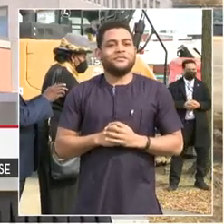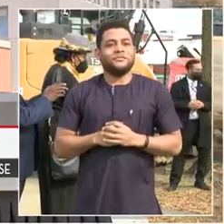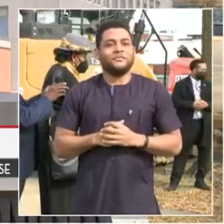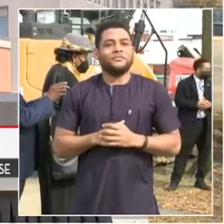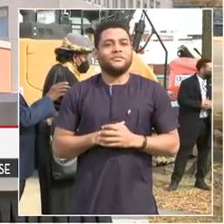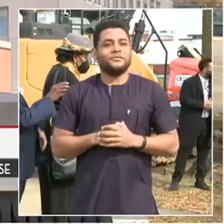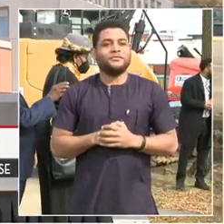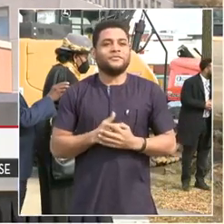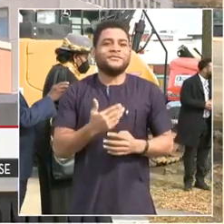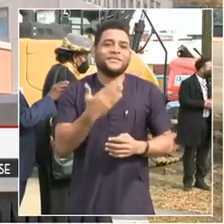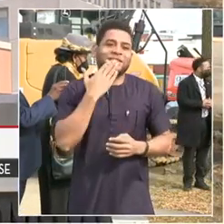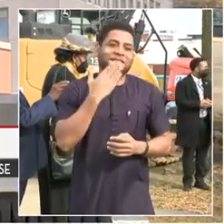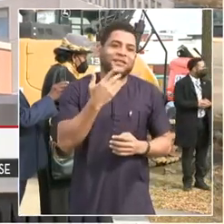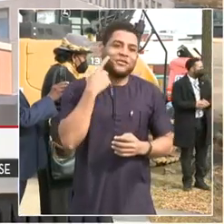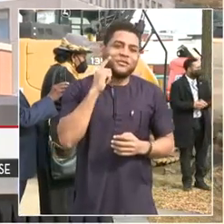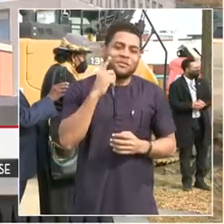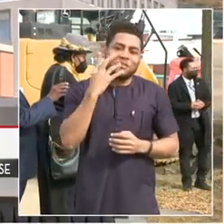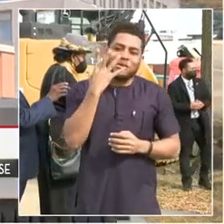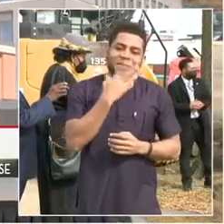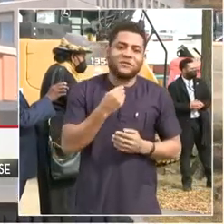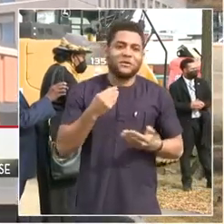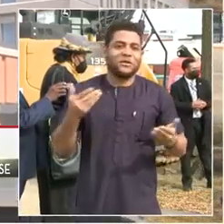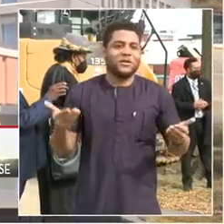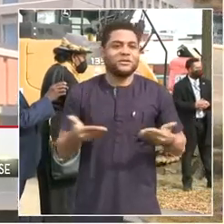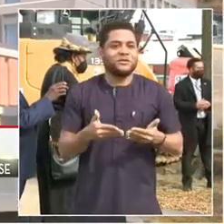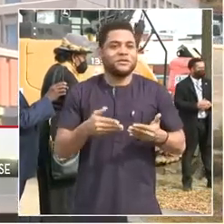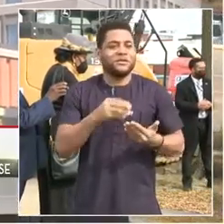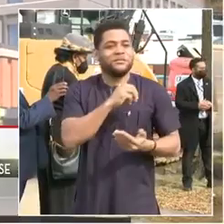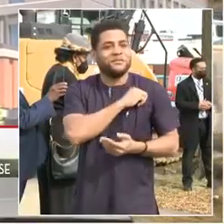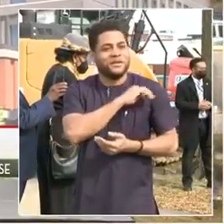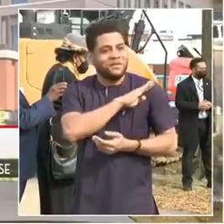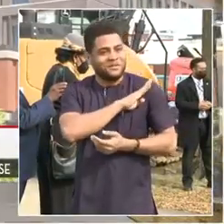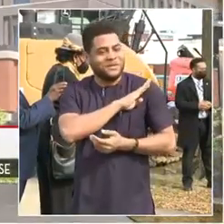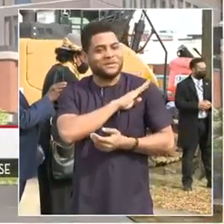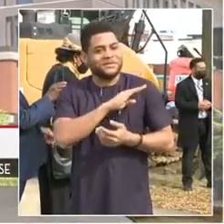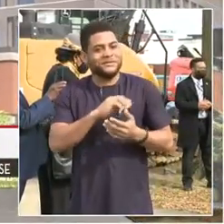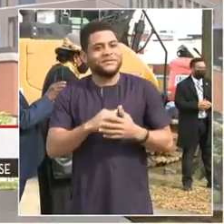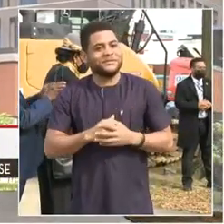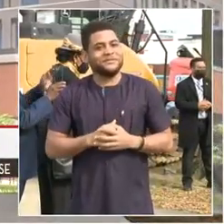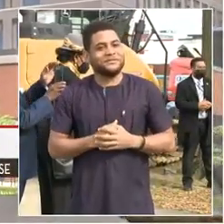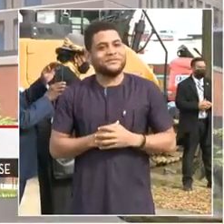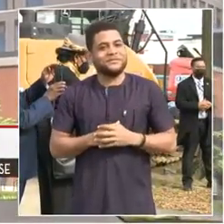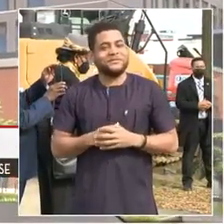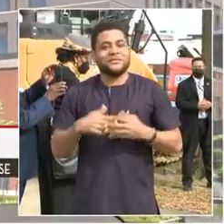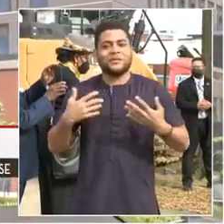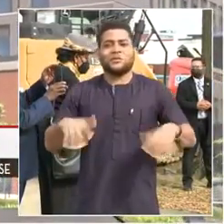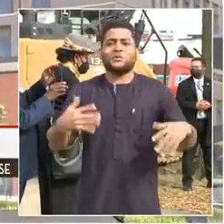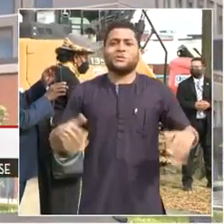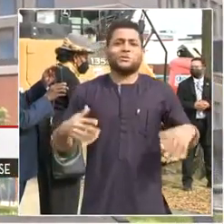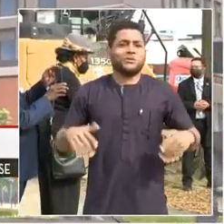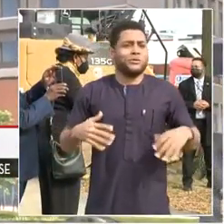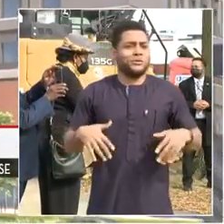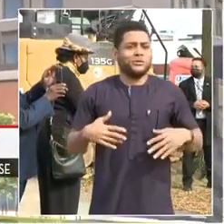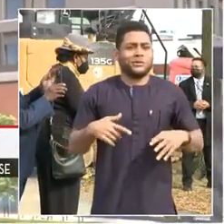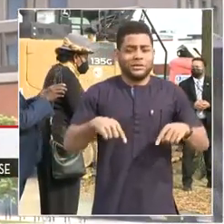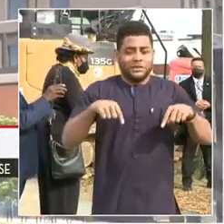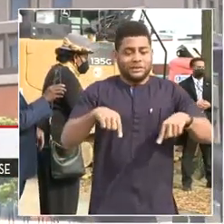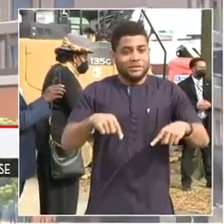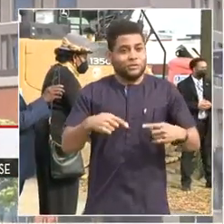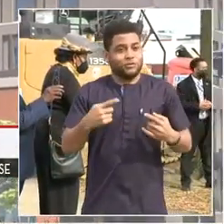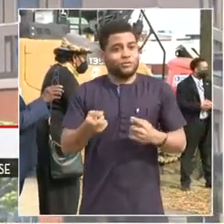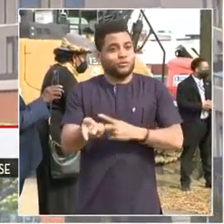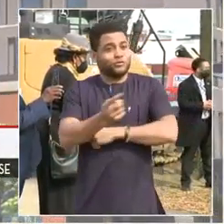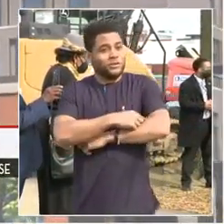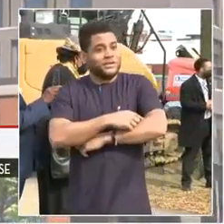Thank you for that lovely introduction, Mayor Bowser. What a day. What a day. Good morning, everyone. It's so wonderful